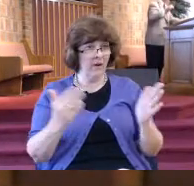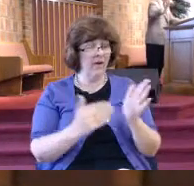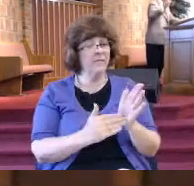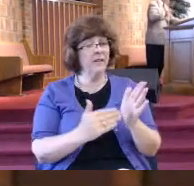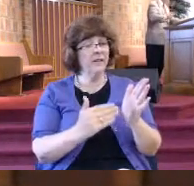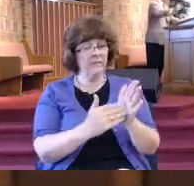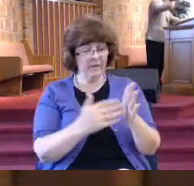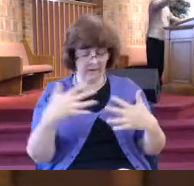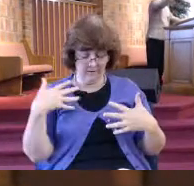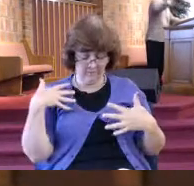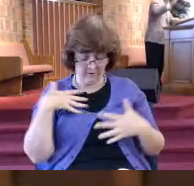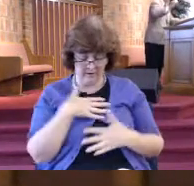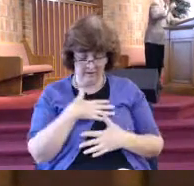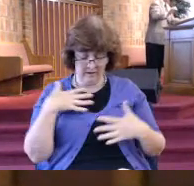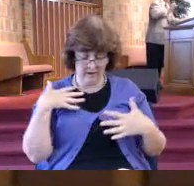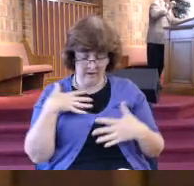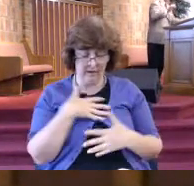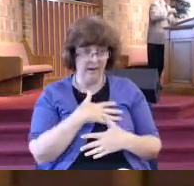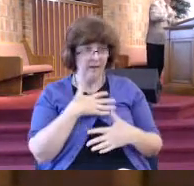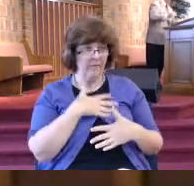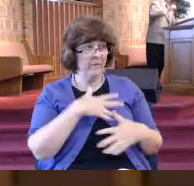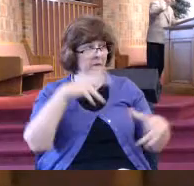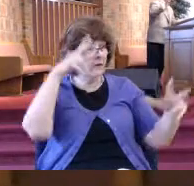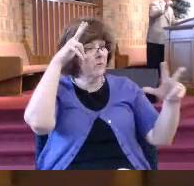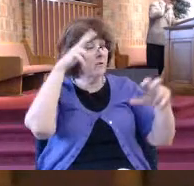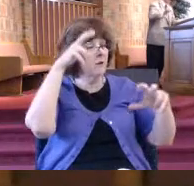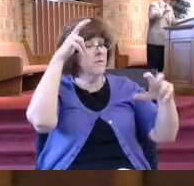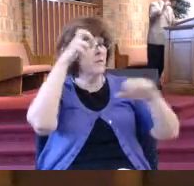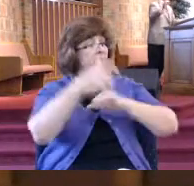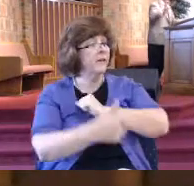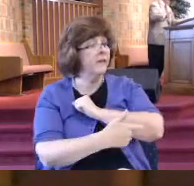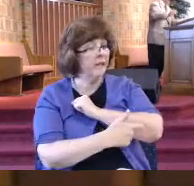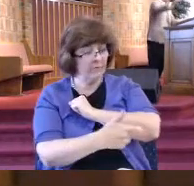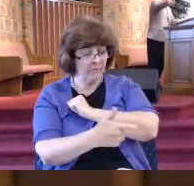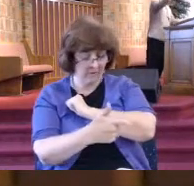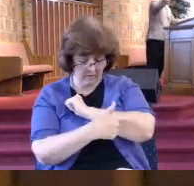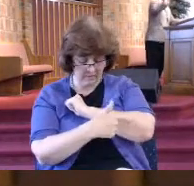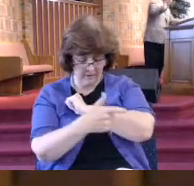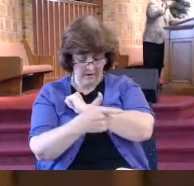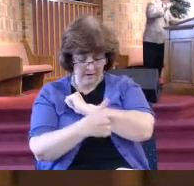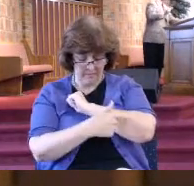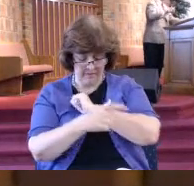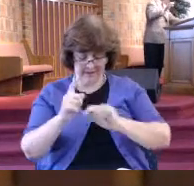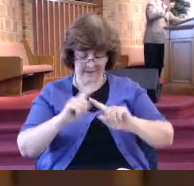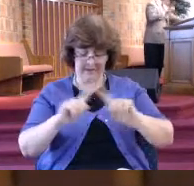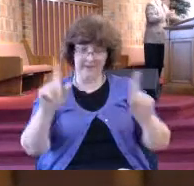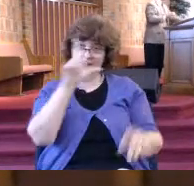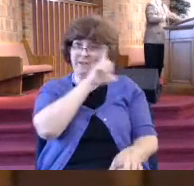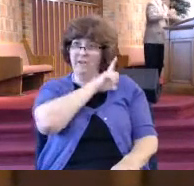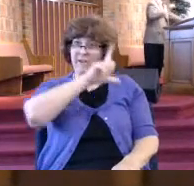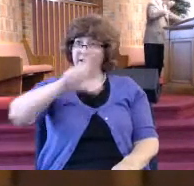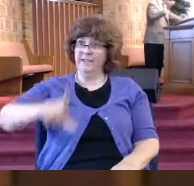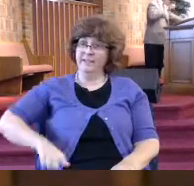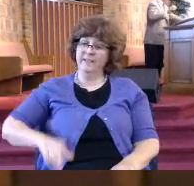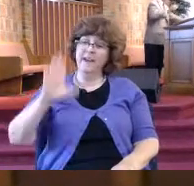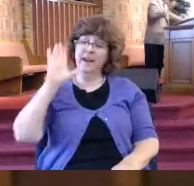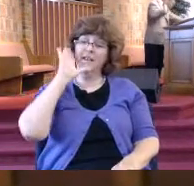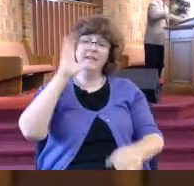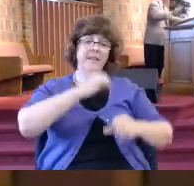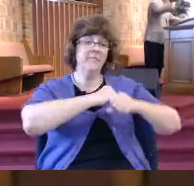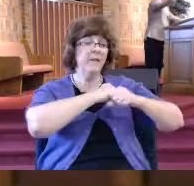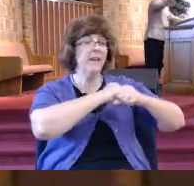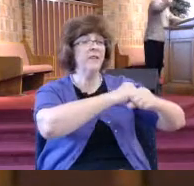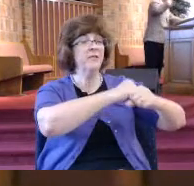are often fearful of the pilgrim lurking foe, but the Lord is